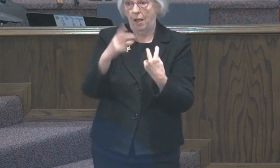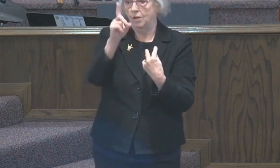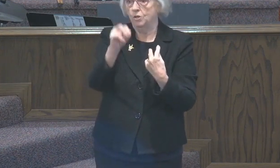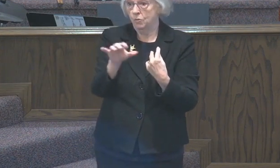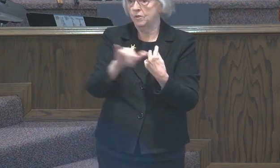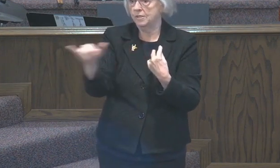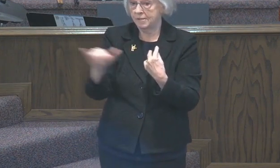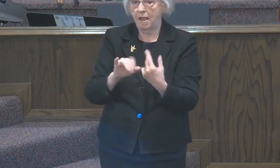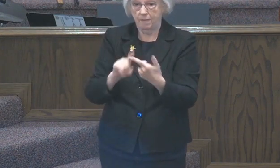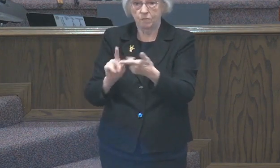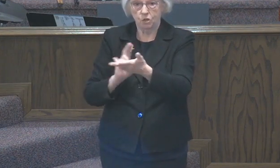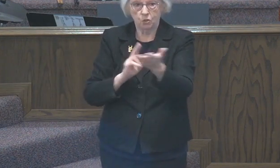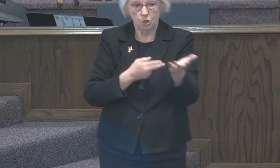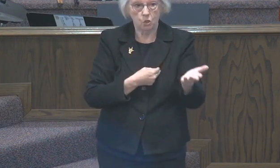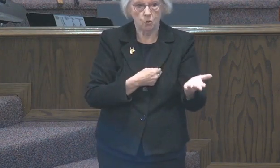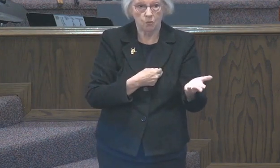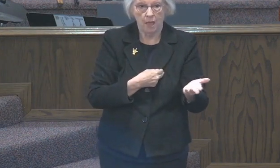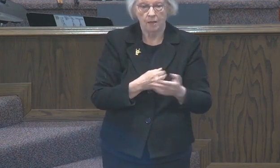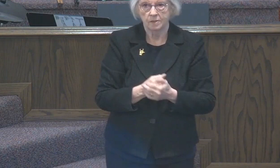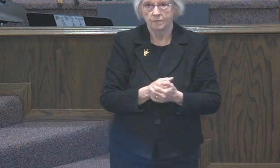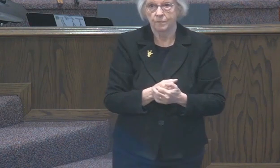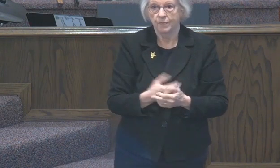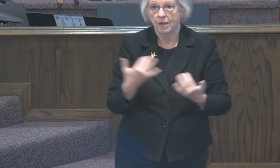Bibles, verse 12 is a standalone.